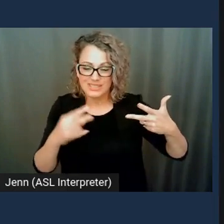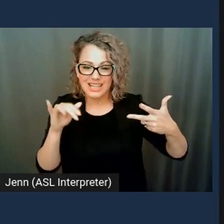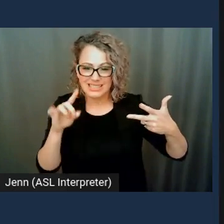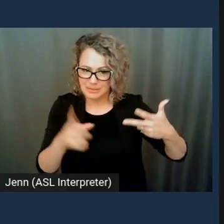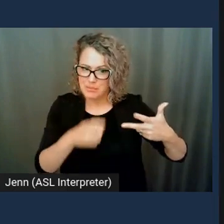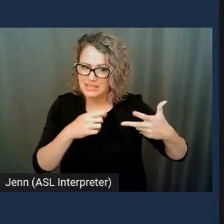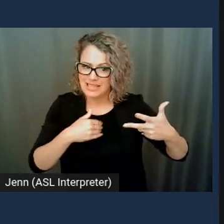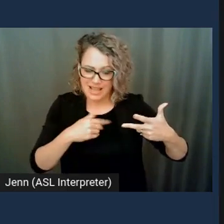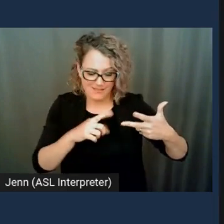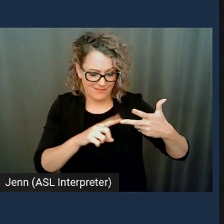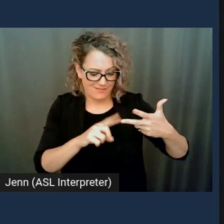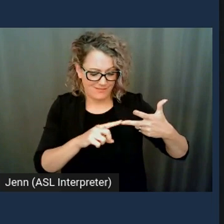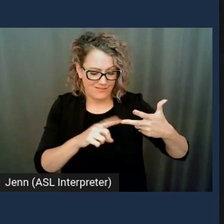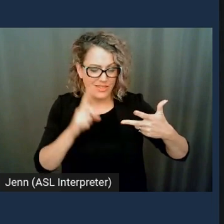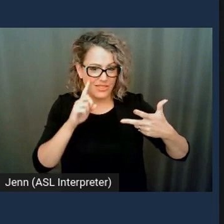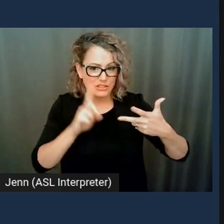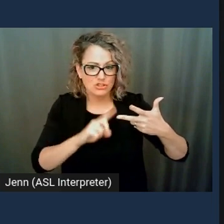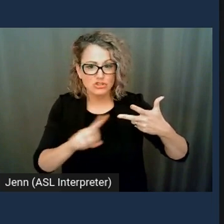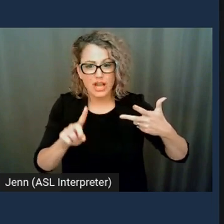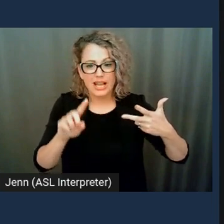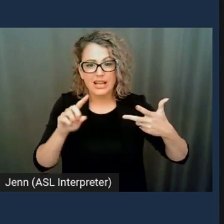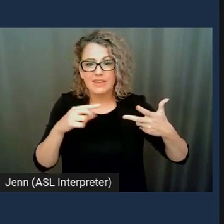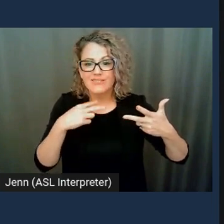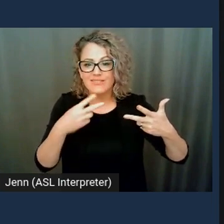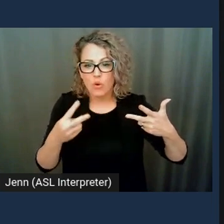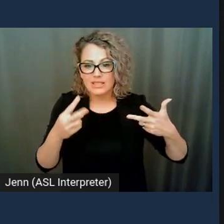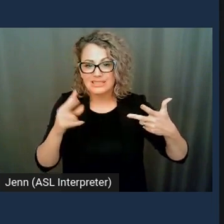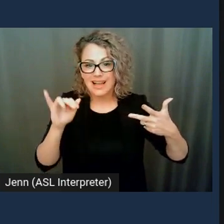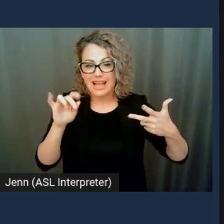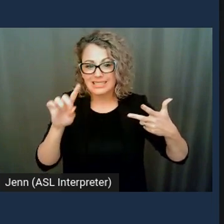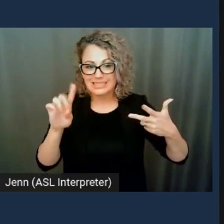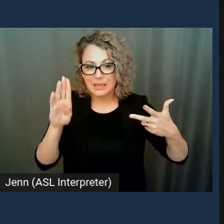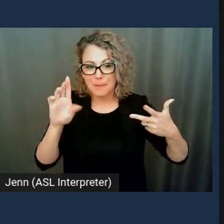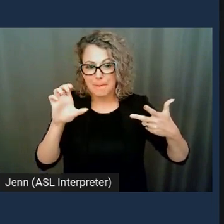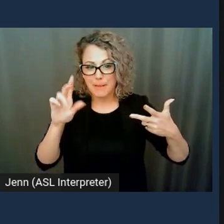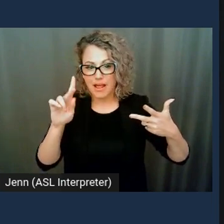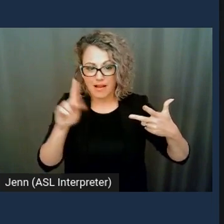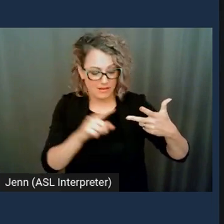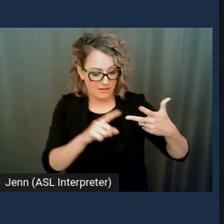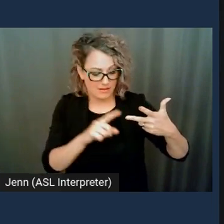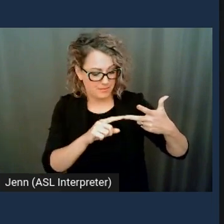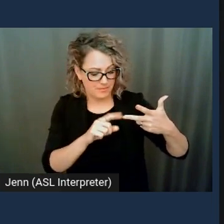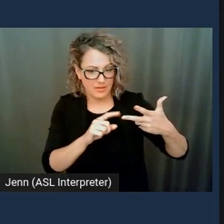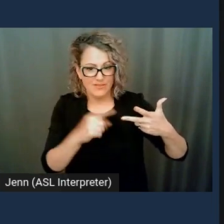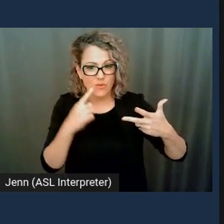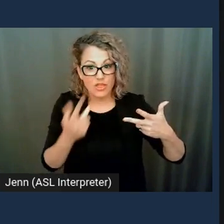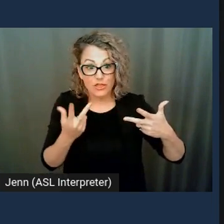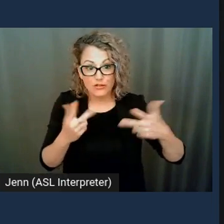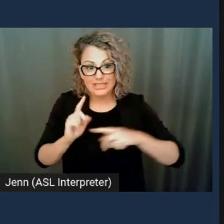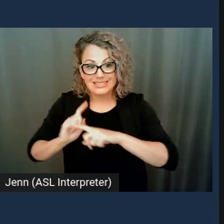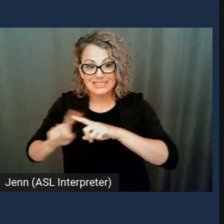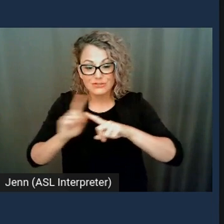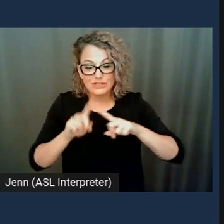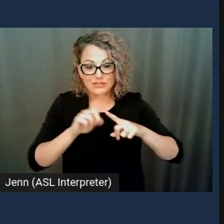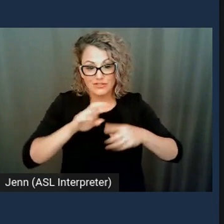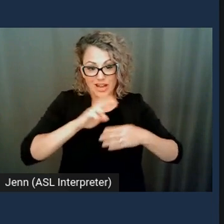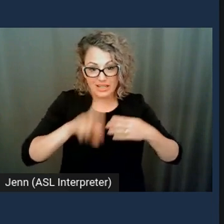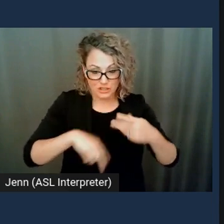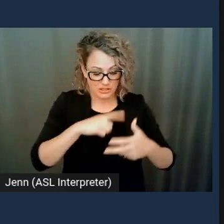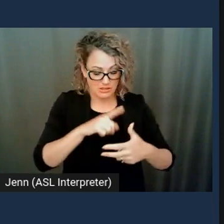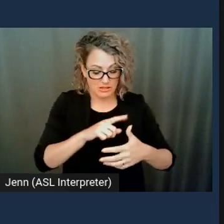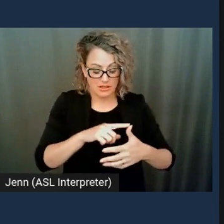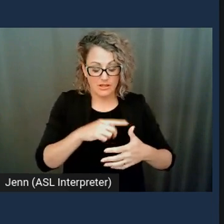check Voice ID block. And you can use this block to check for 3 different outcomes. It's voice